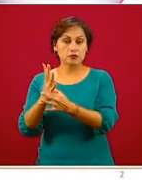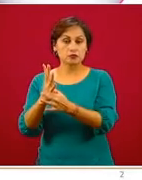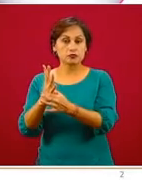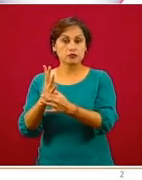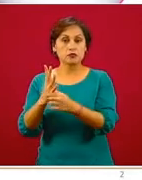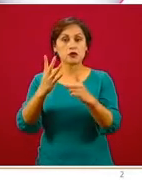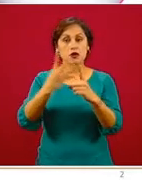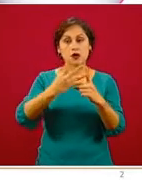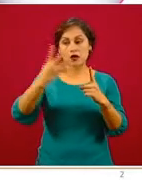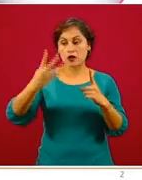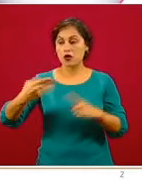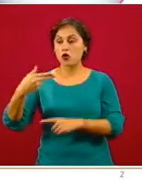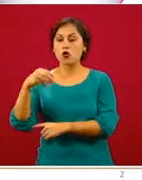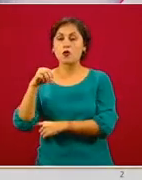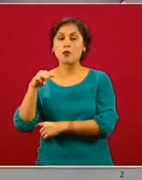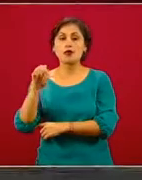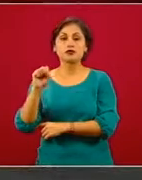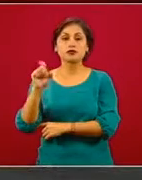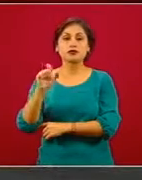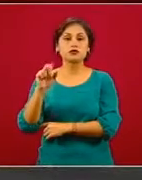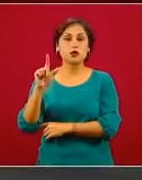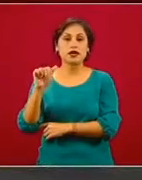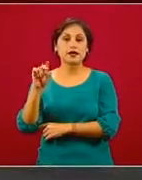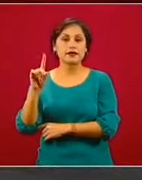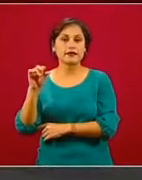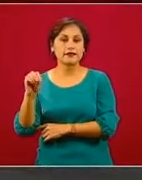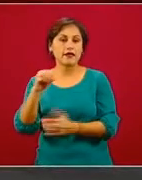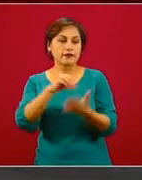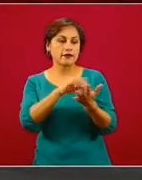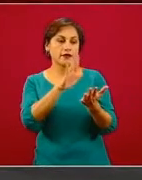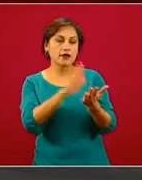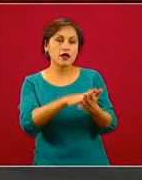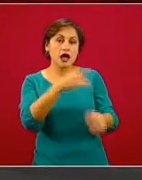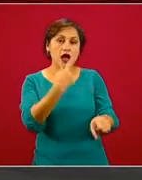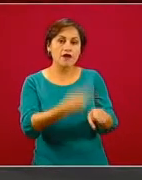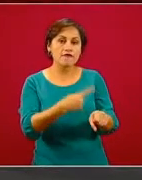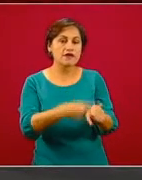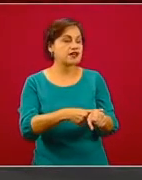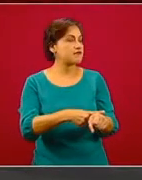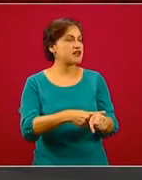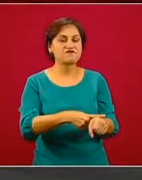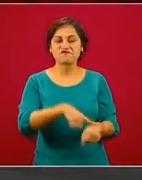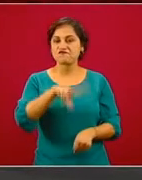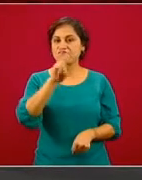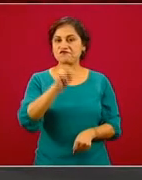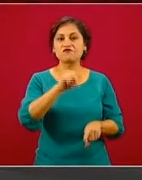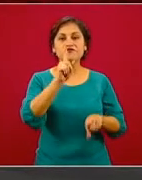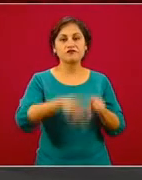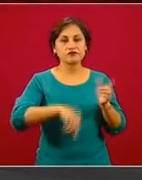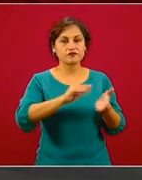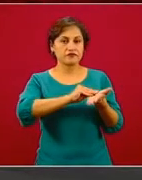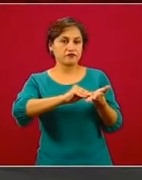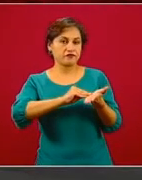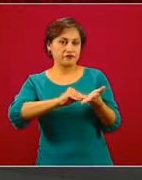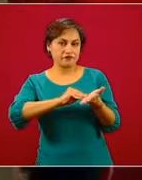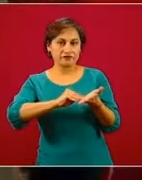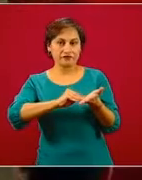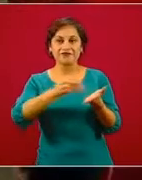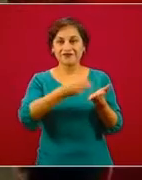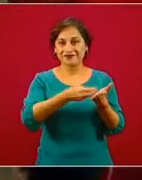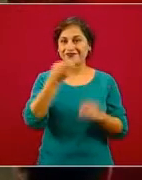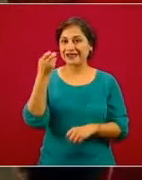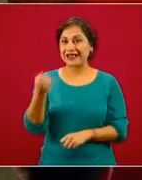WHO stated that homosexuality was not an illness. So it removed it from its list of